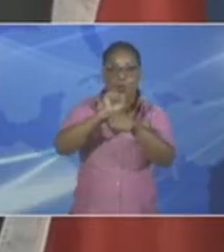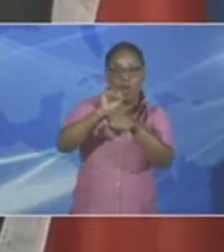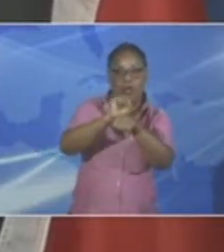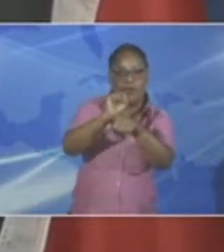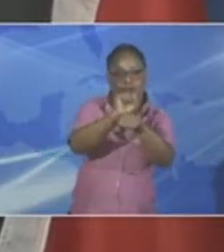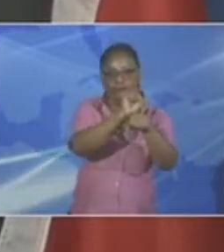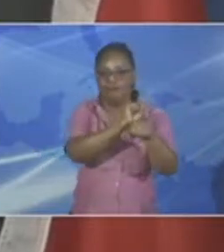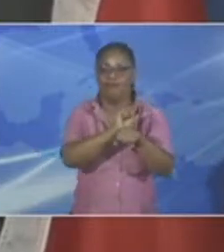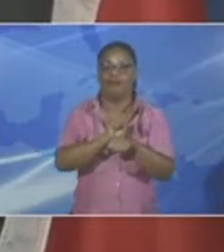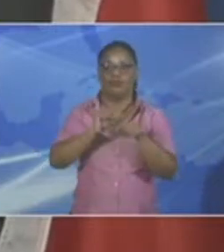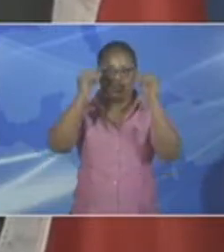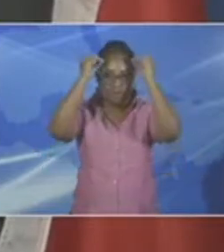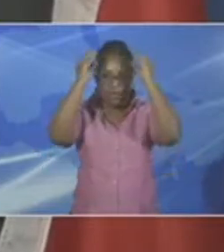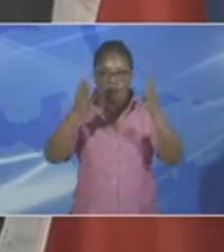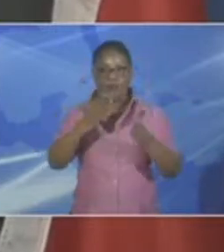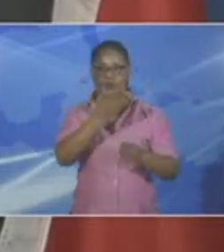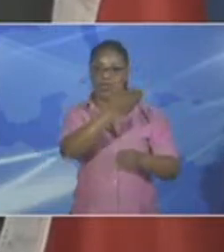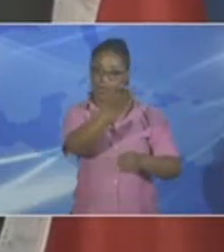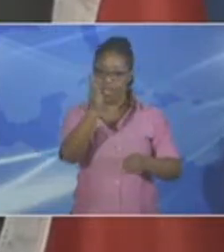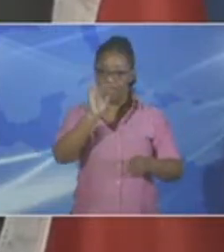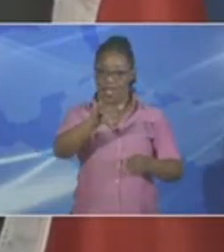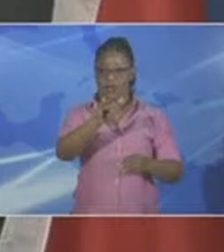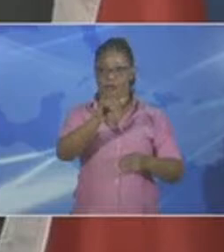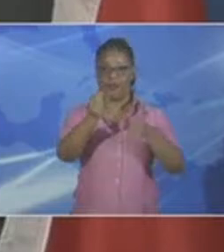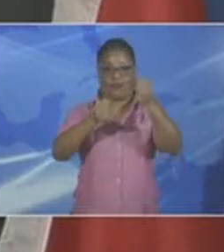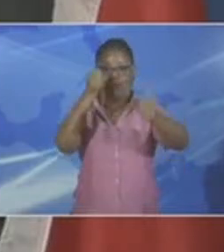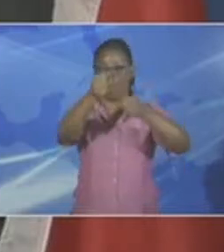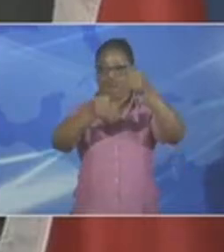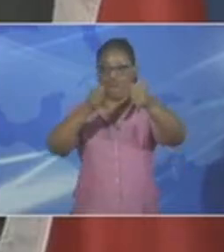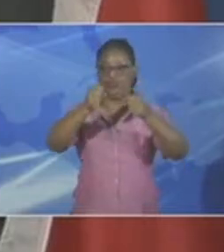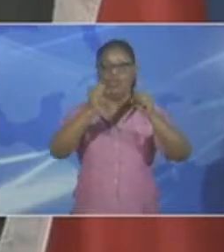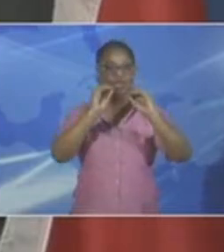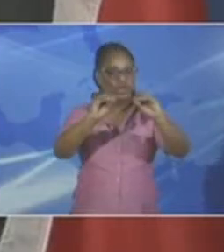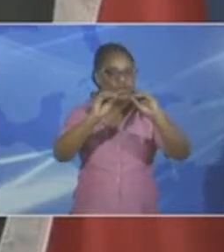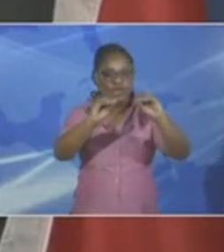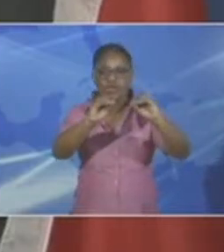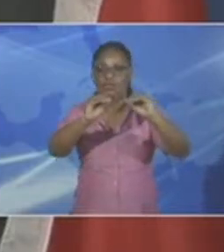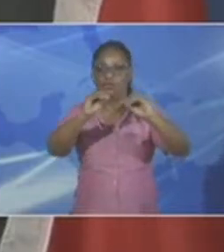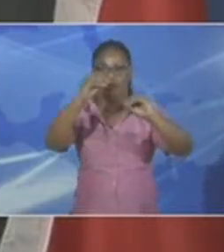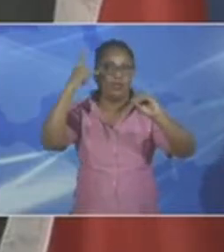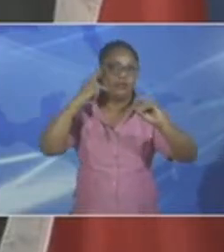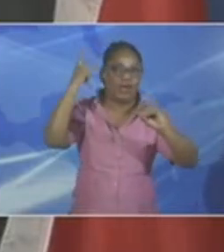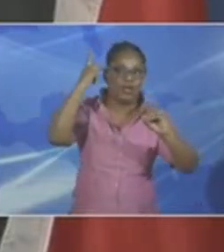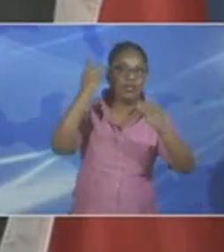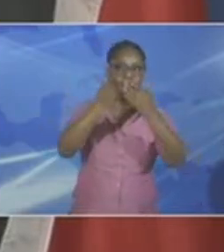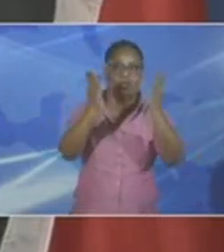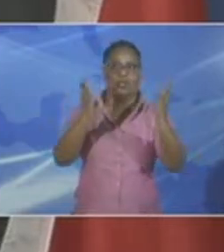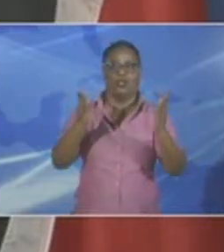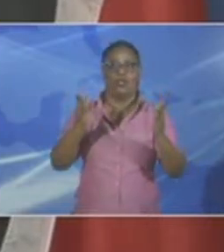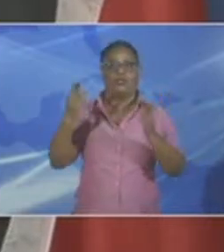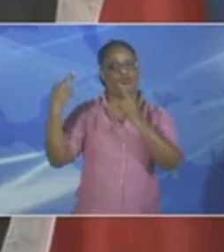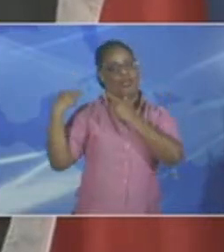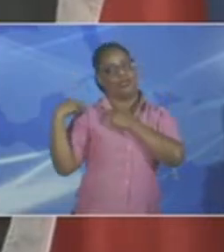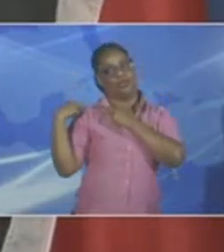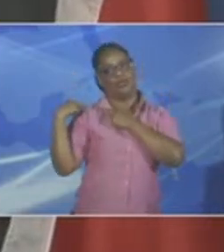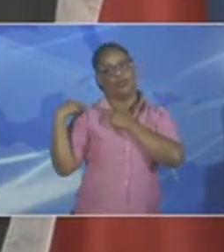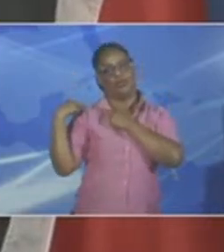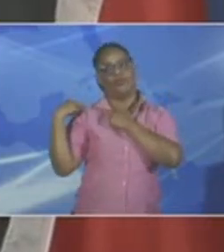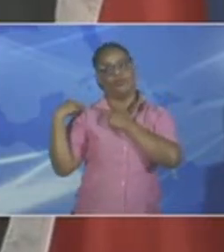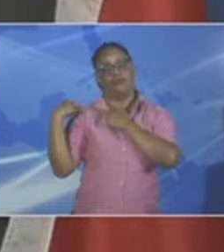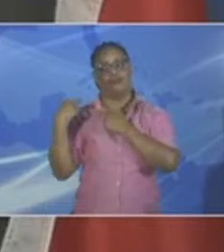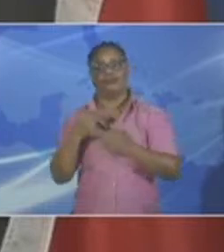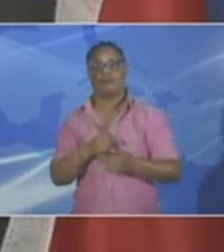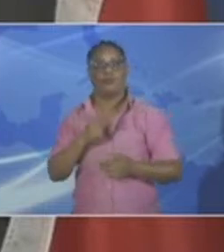to teach students, and parents have responsibilities to ensure that their progeny